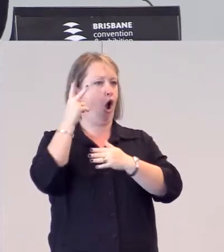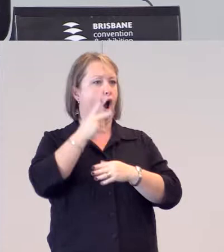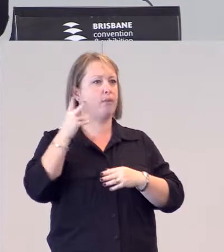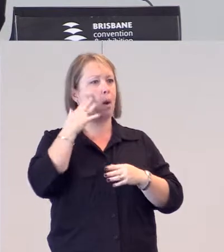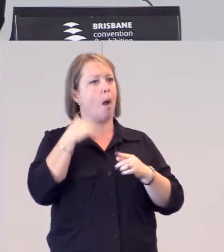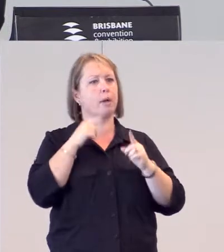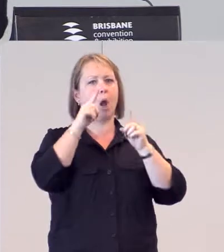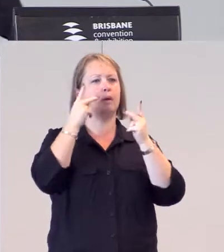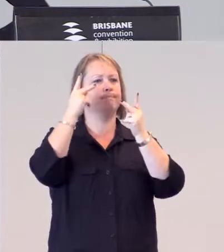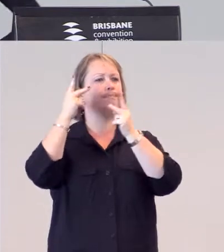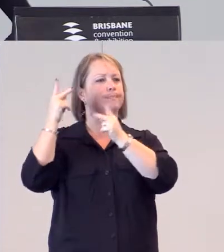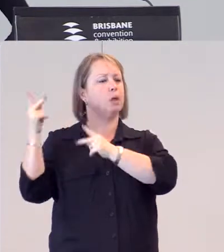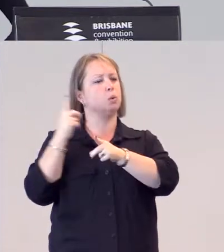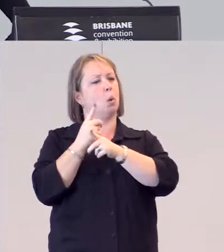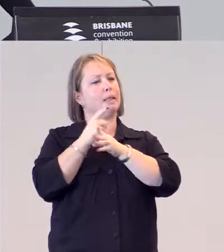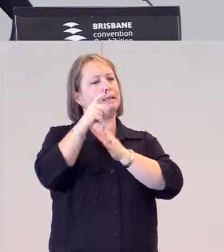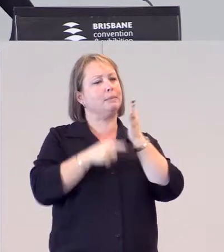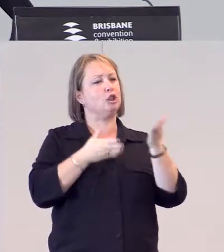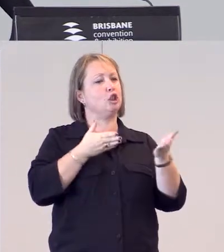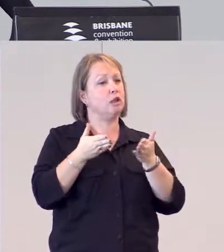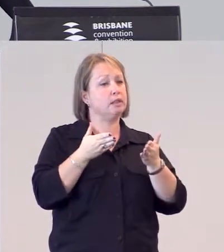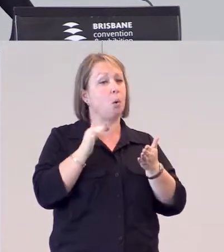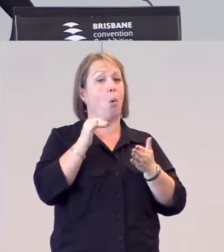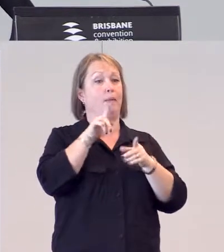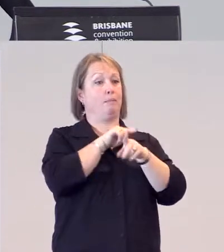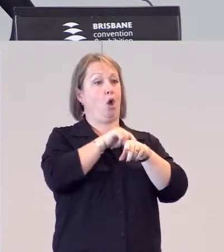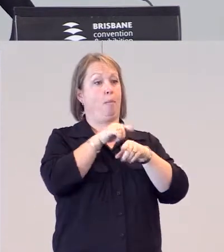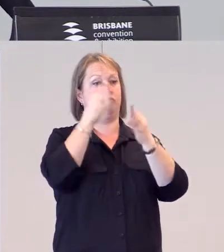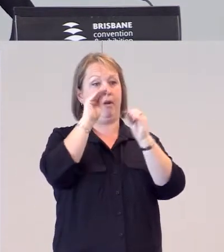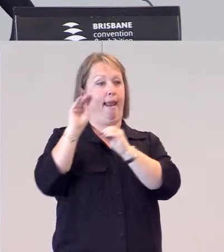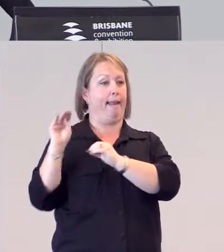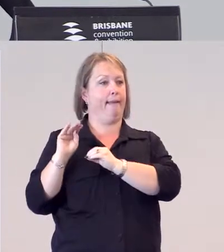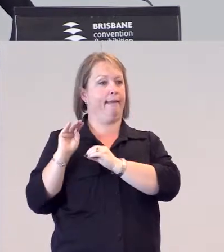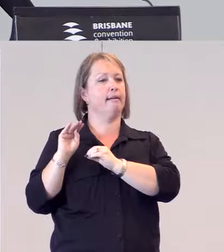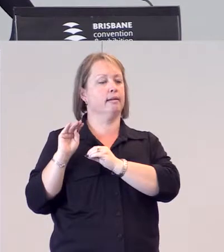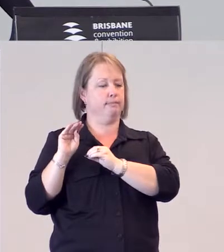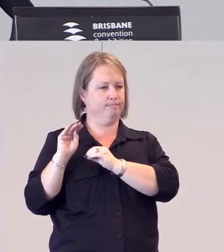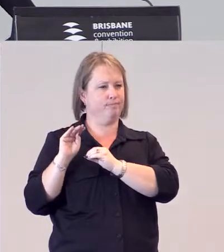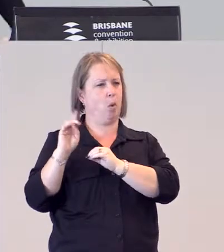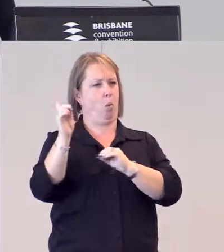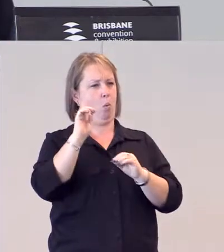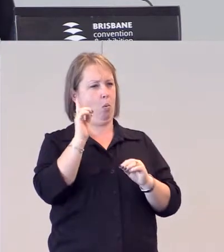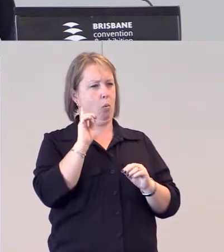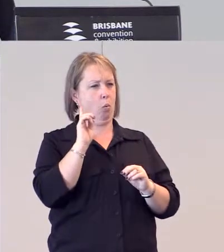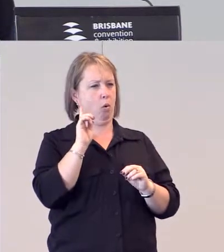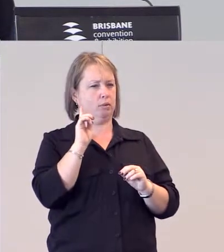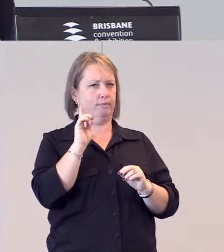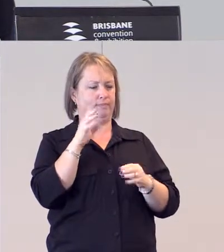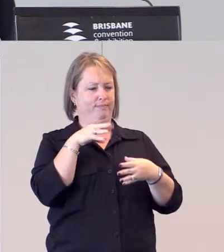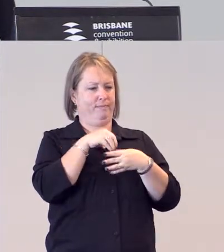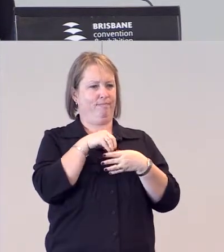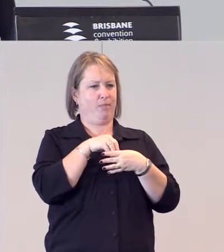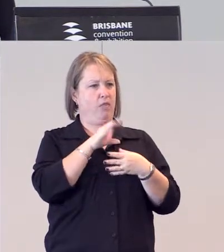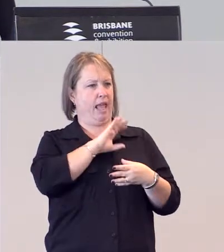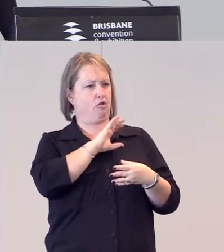out and talking to disability services or as they're doing training. What are the characteristics of the